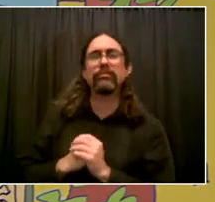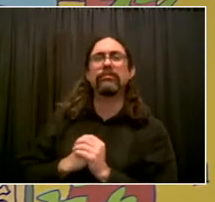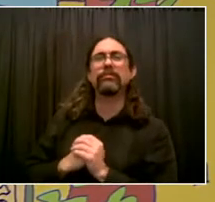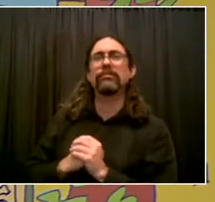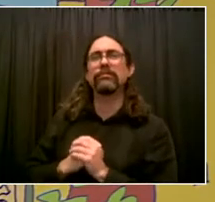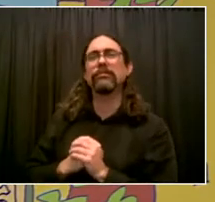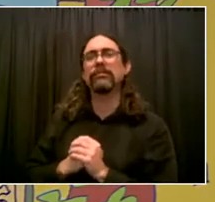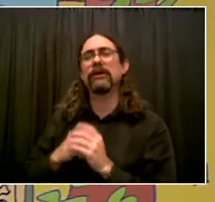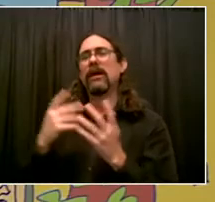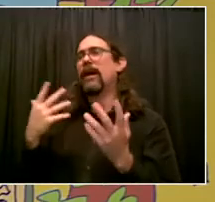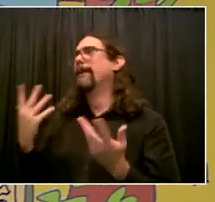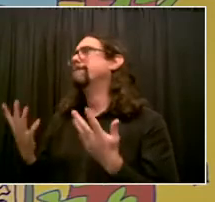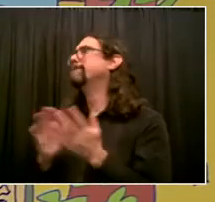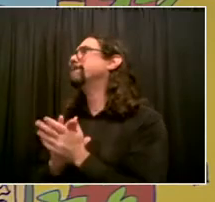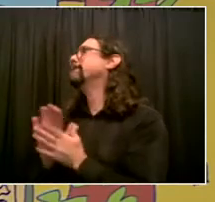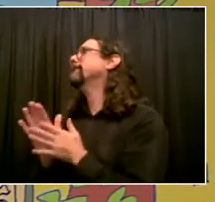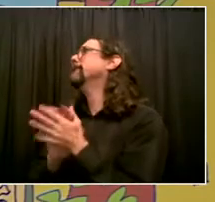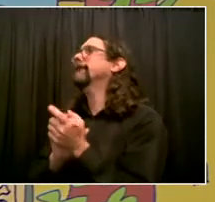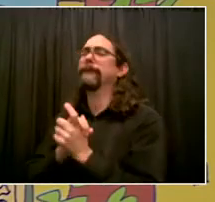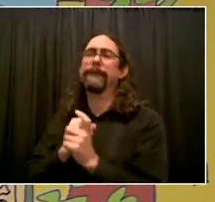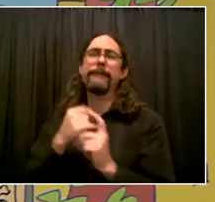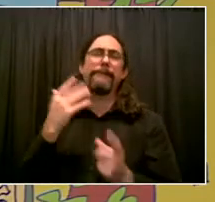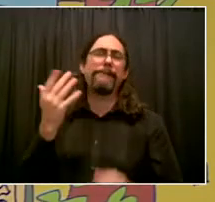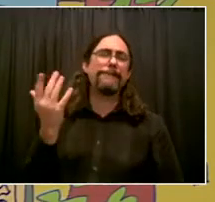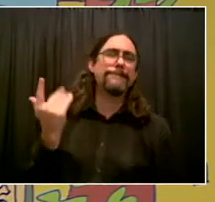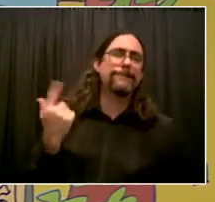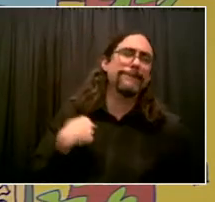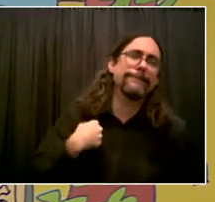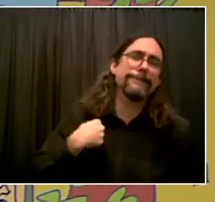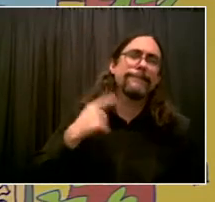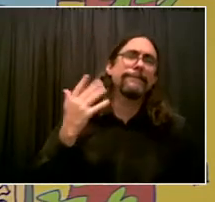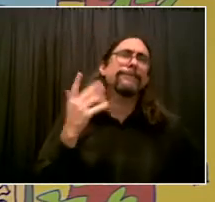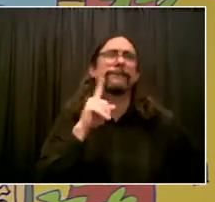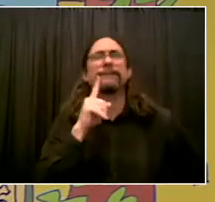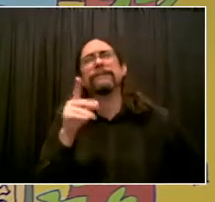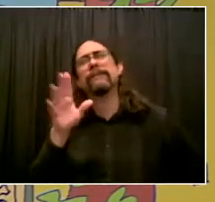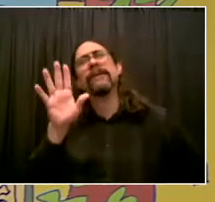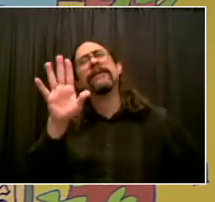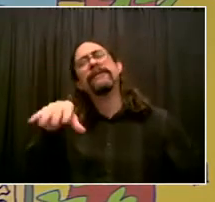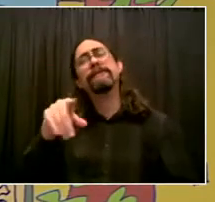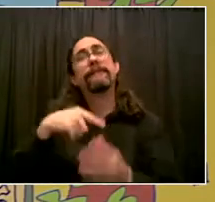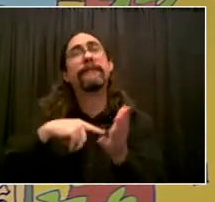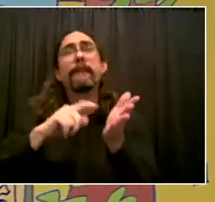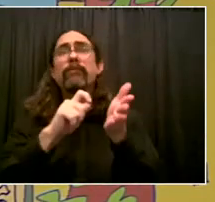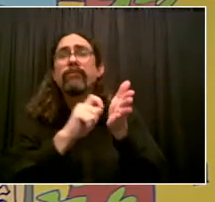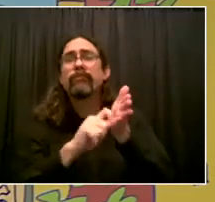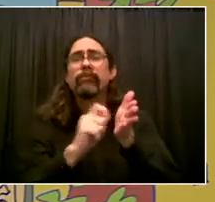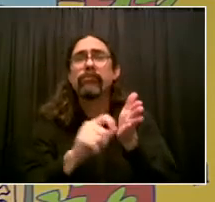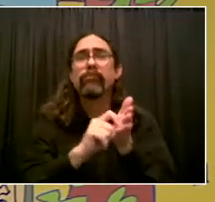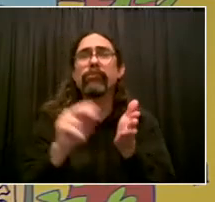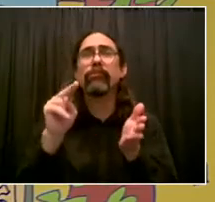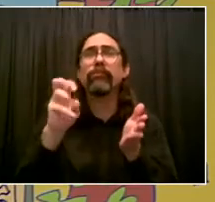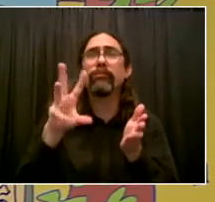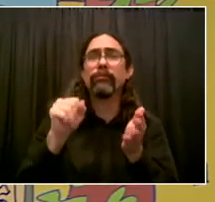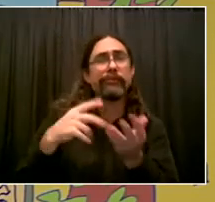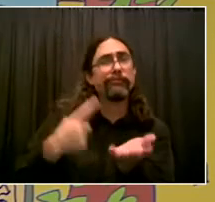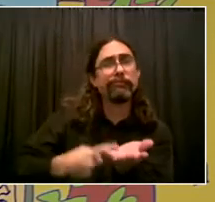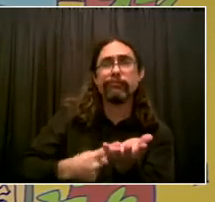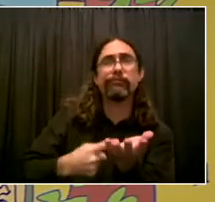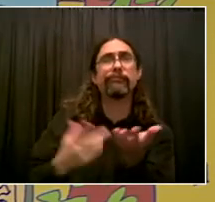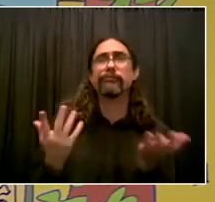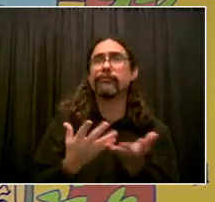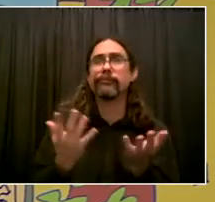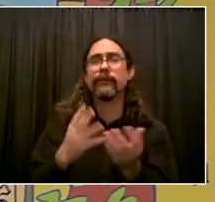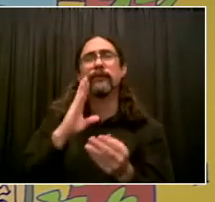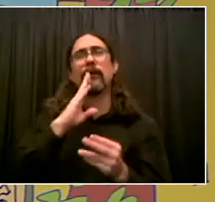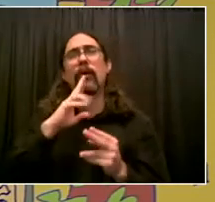yet another protest against the vaccine mandate for municipal workers. And this one is centered